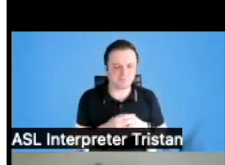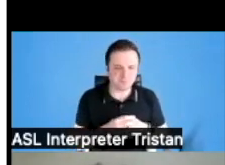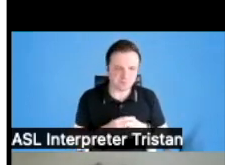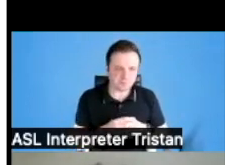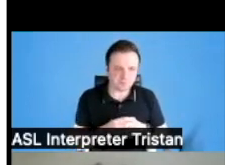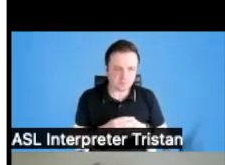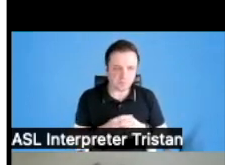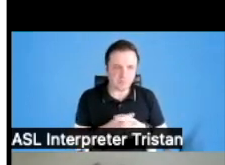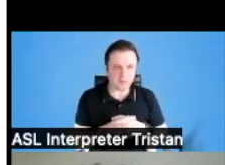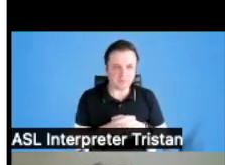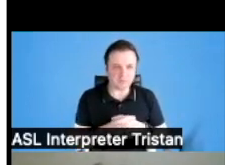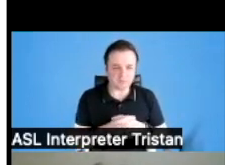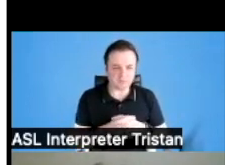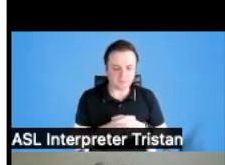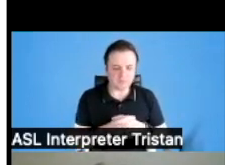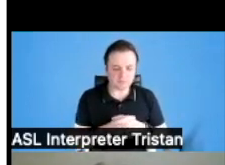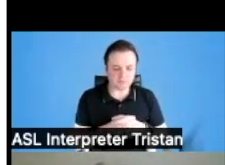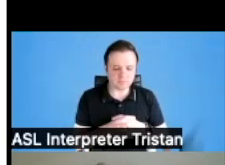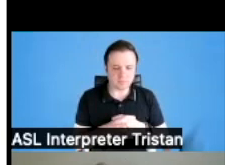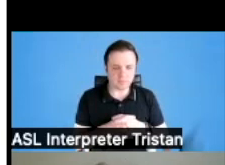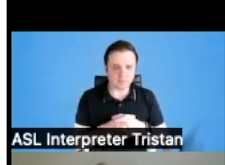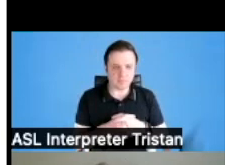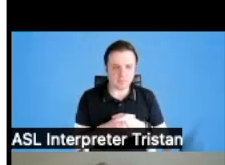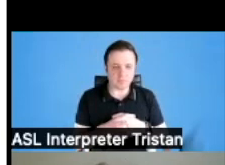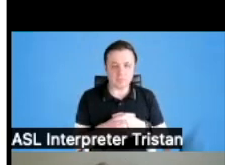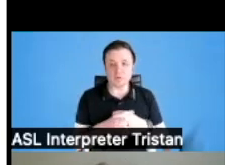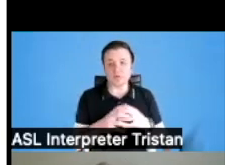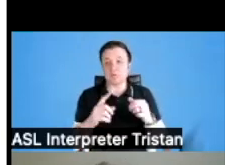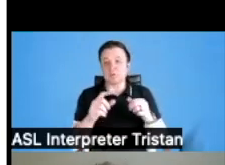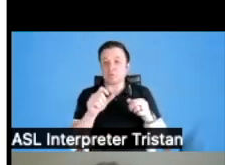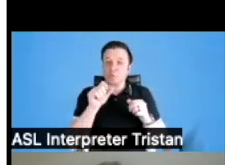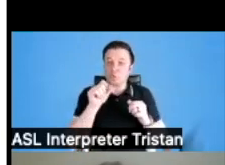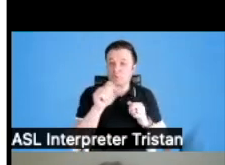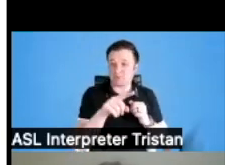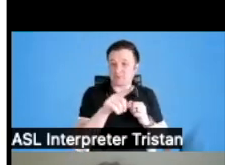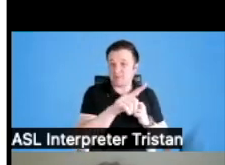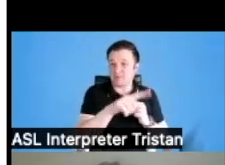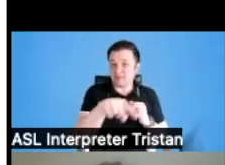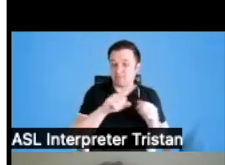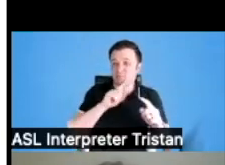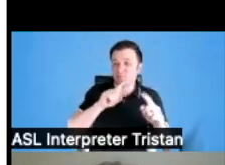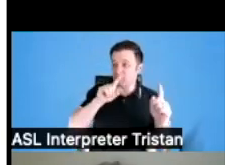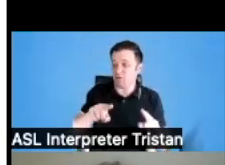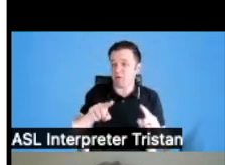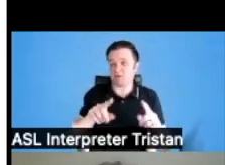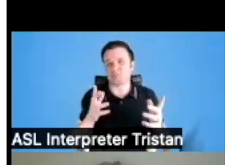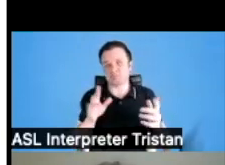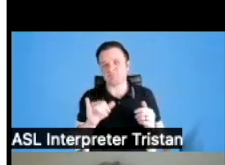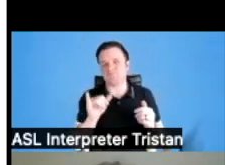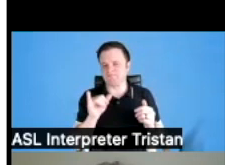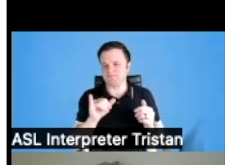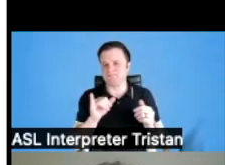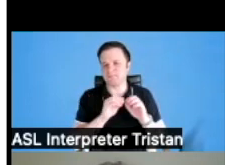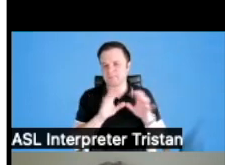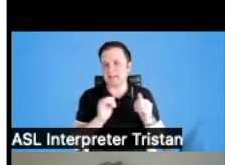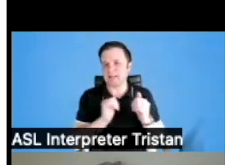So in their responses to this opening question, it became clear that how participants